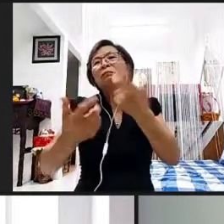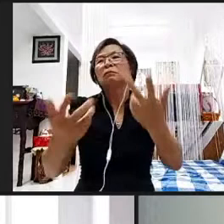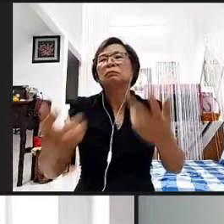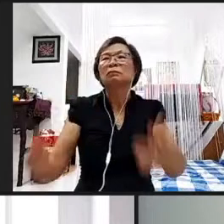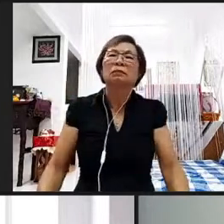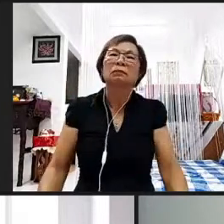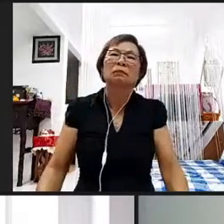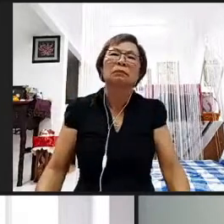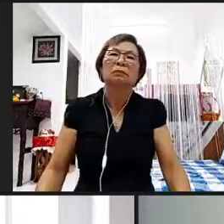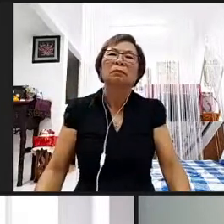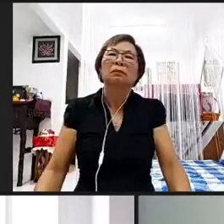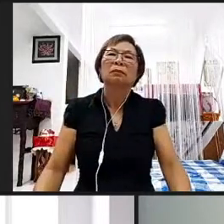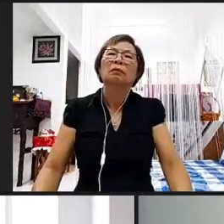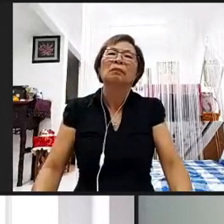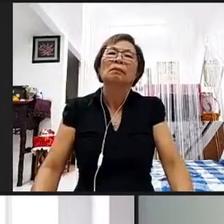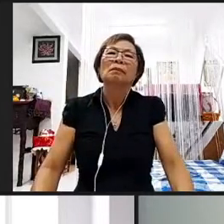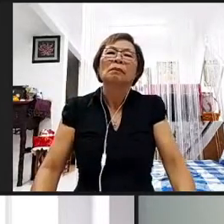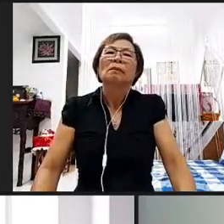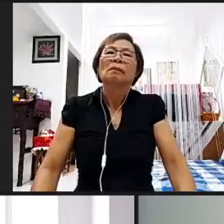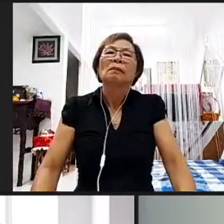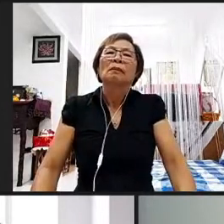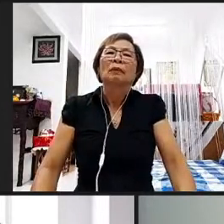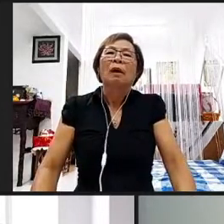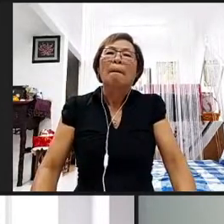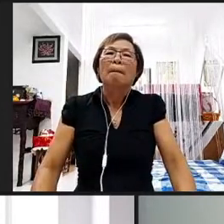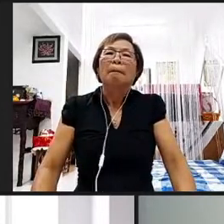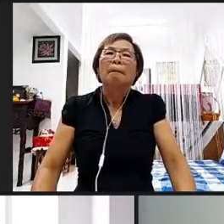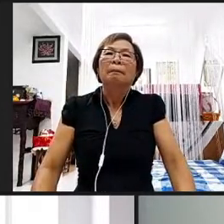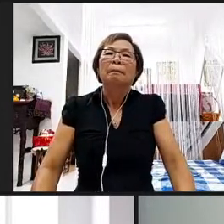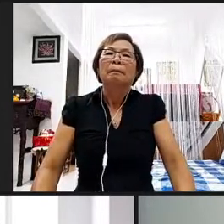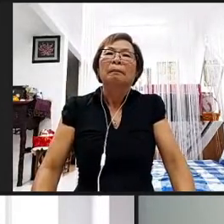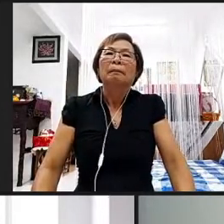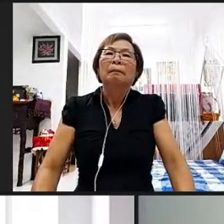She very high risk. Yeah, that's all.